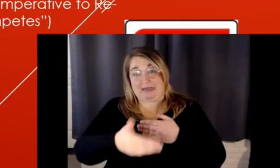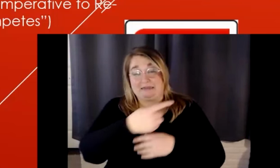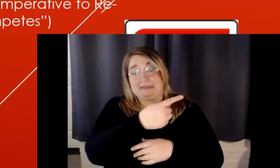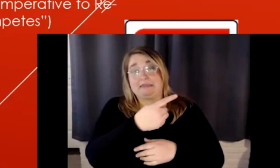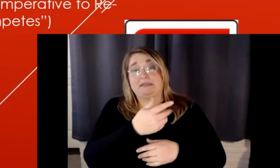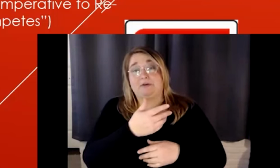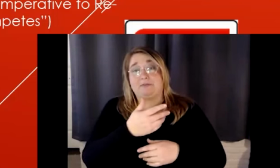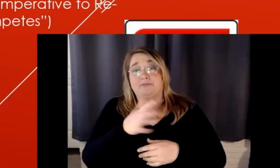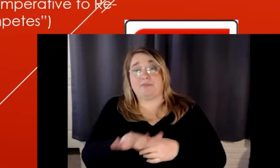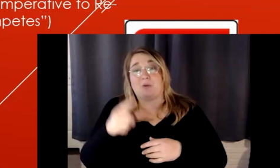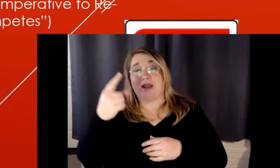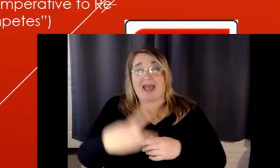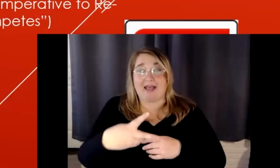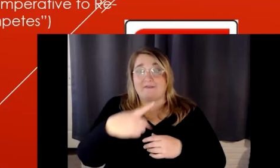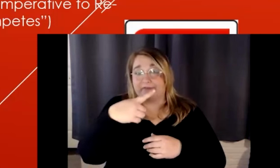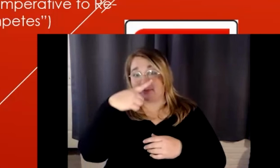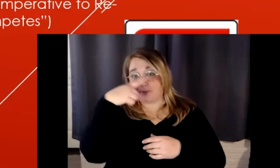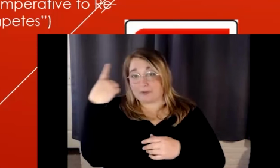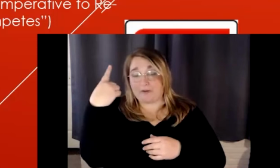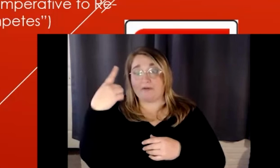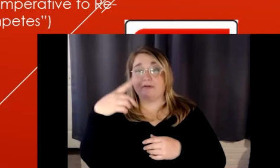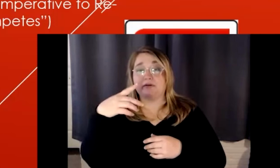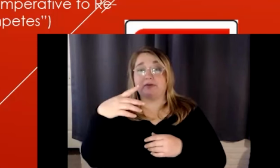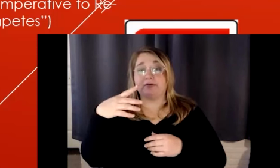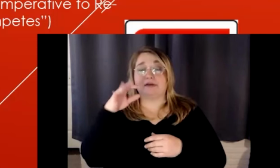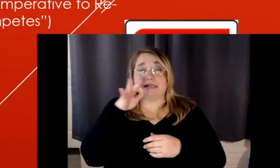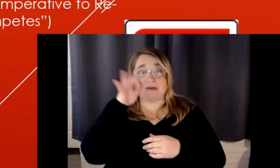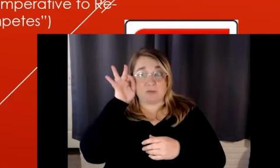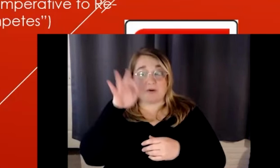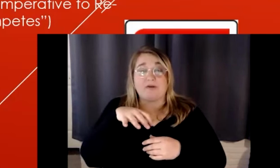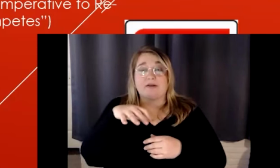and Pacific Islander Californians who attempted college did not complete.